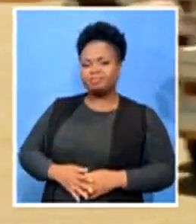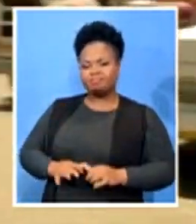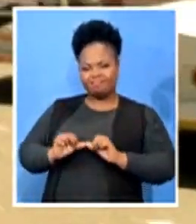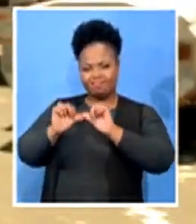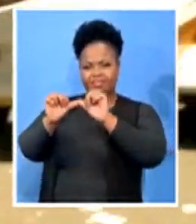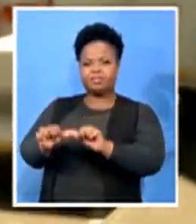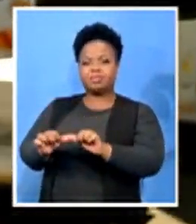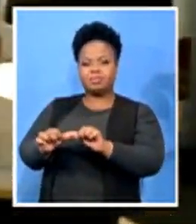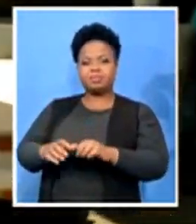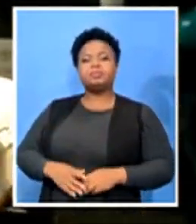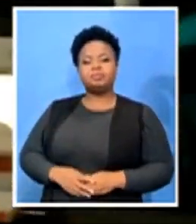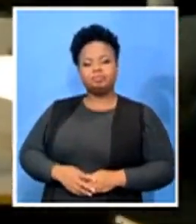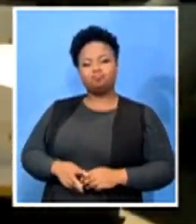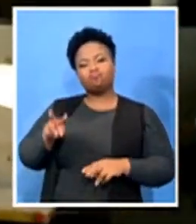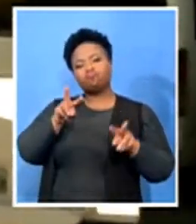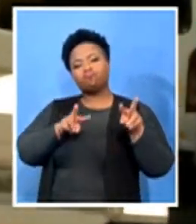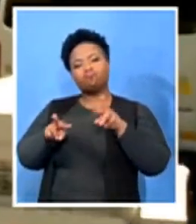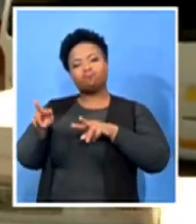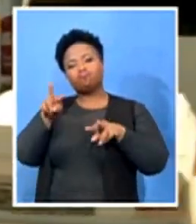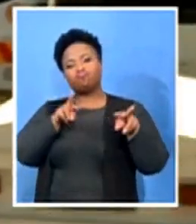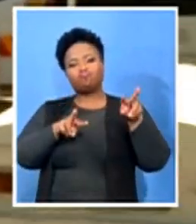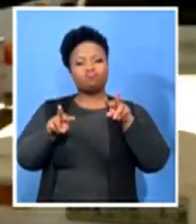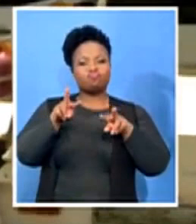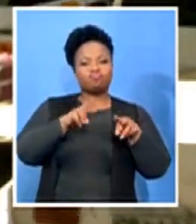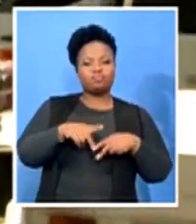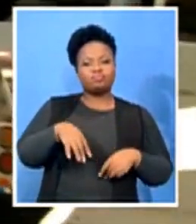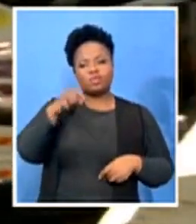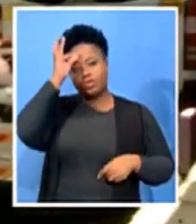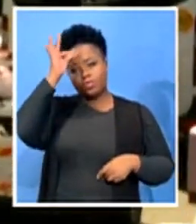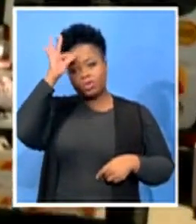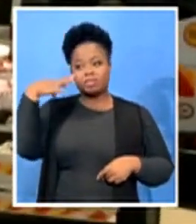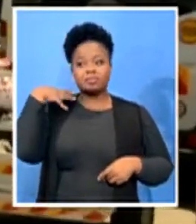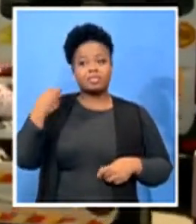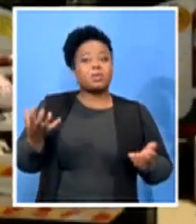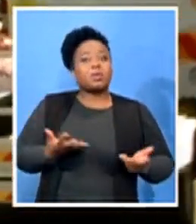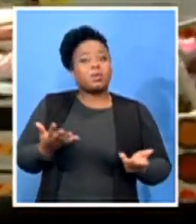see where the police minister is heading to currently.